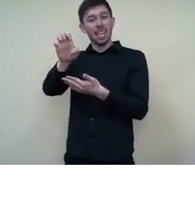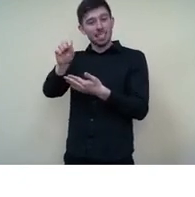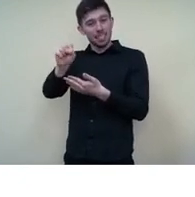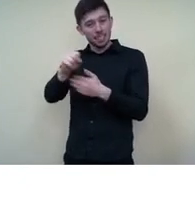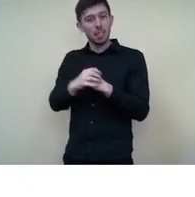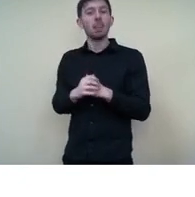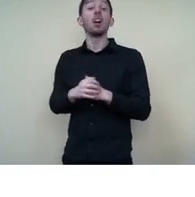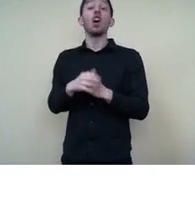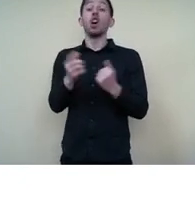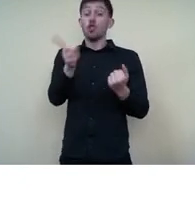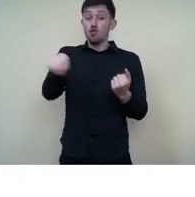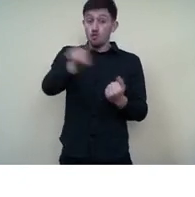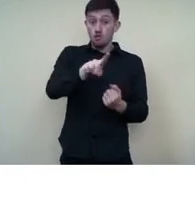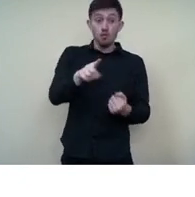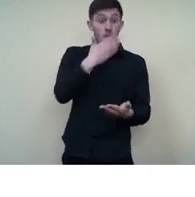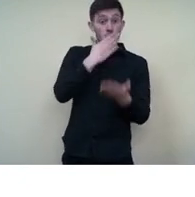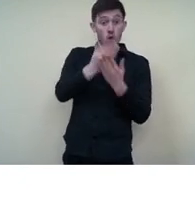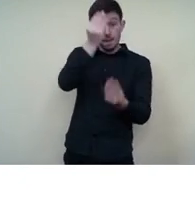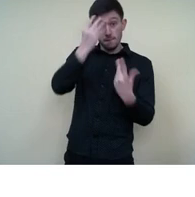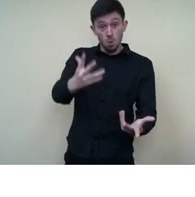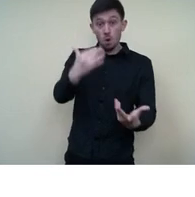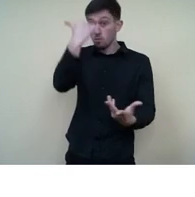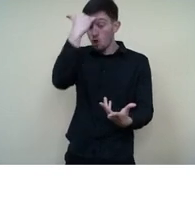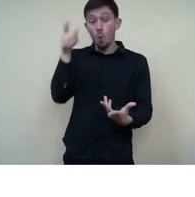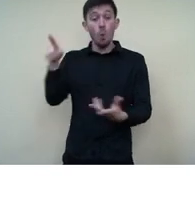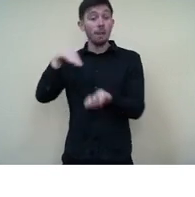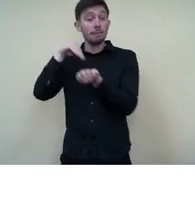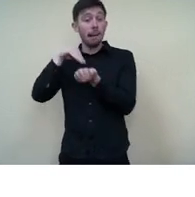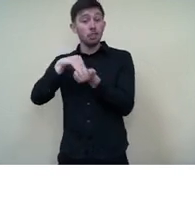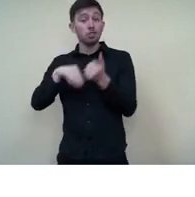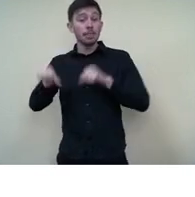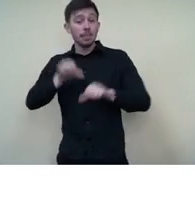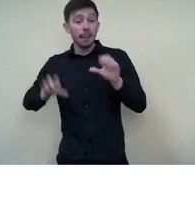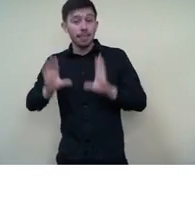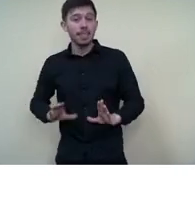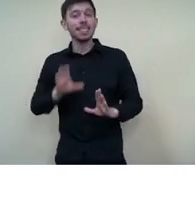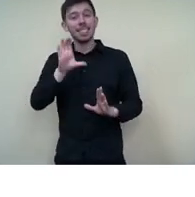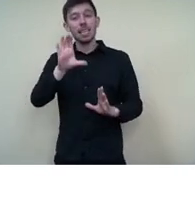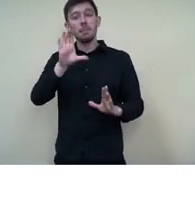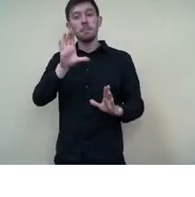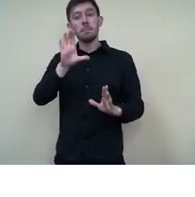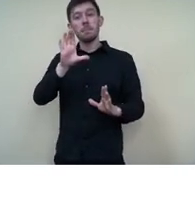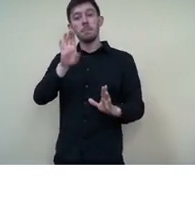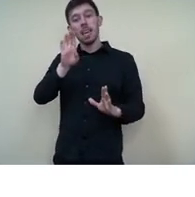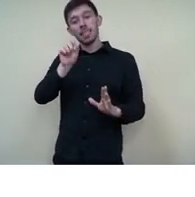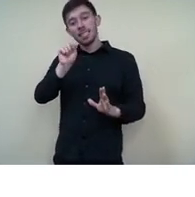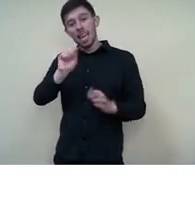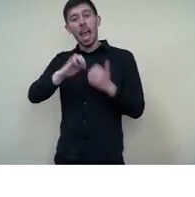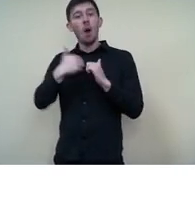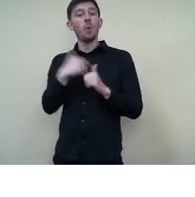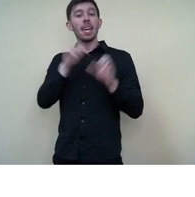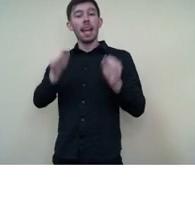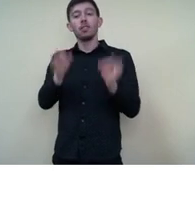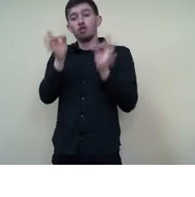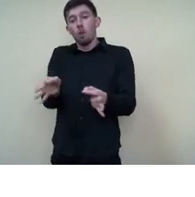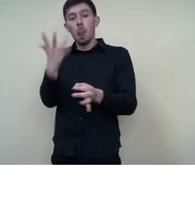so just so you guys are really informed, and as you guys are sure to be doctors and scientists, what is CVST and how can we determine what it